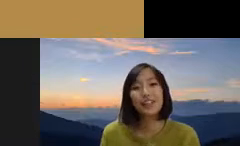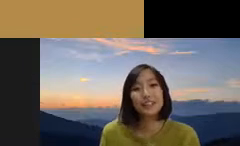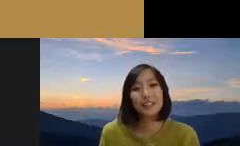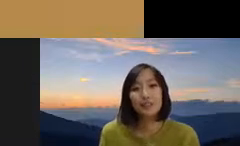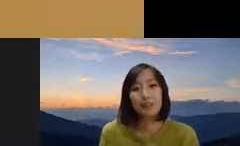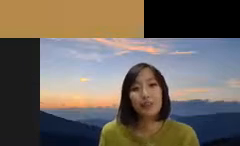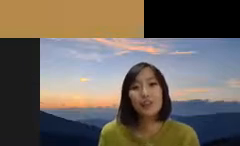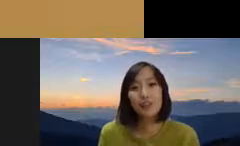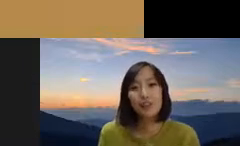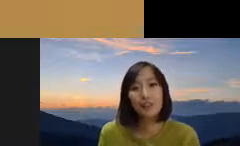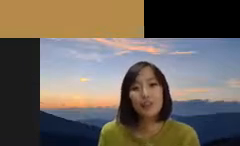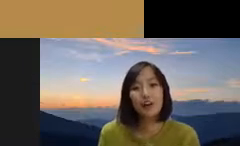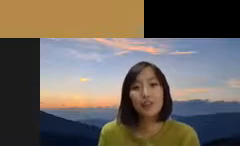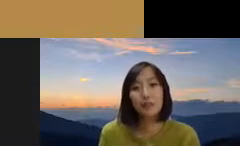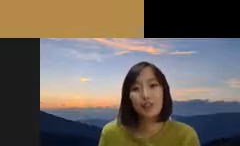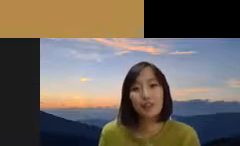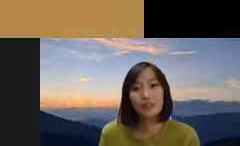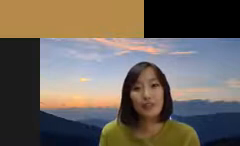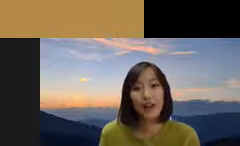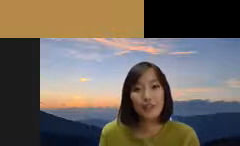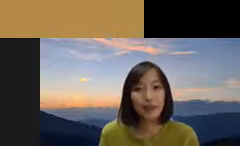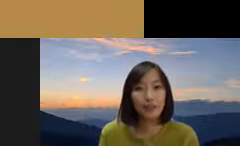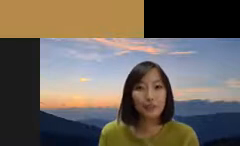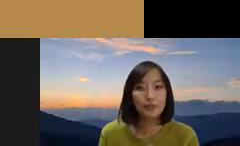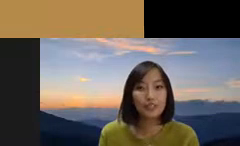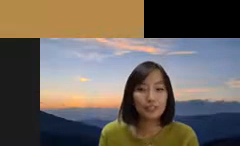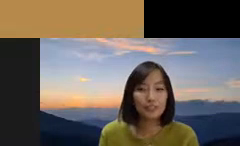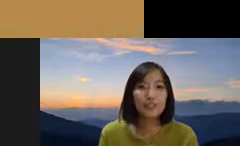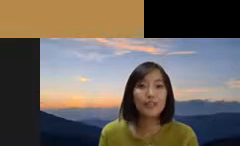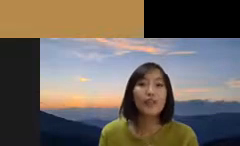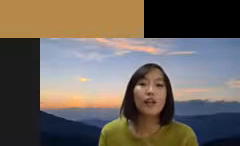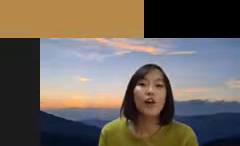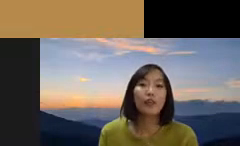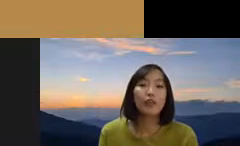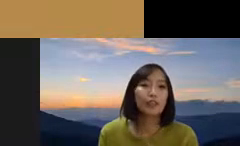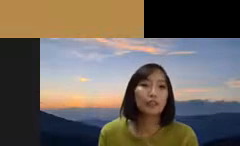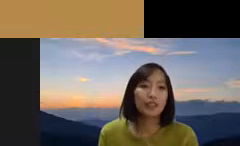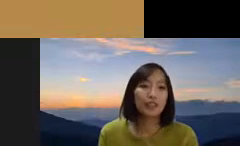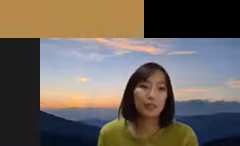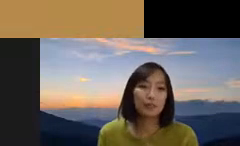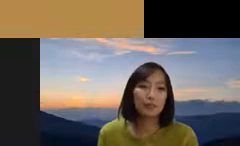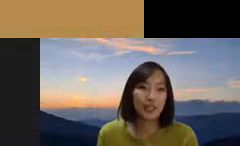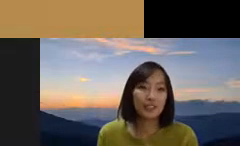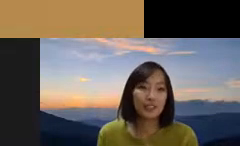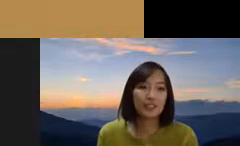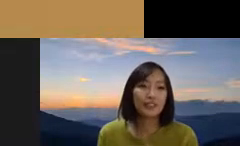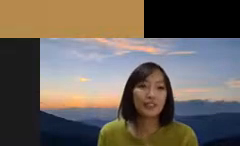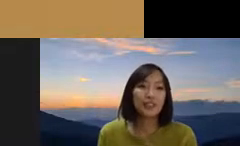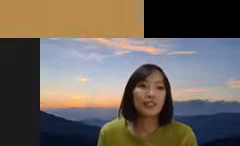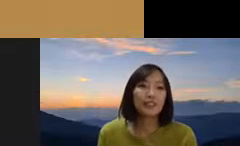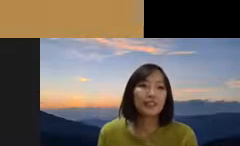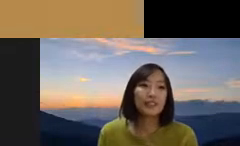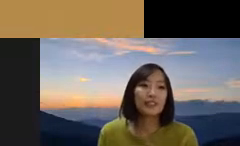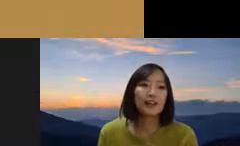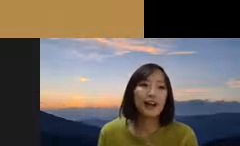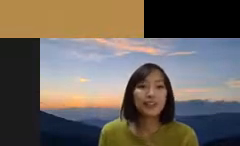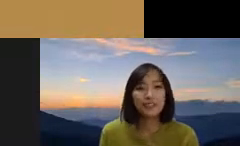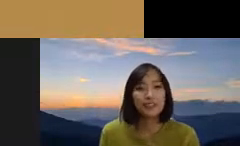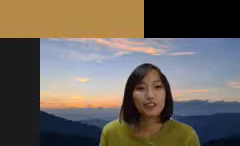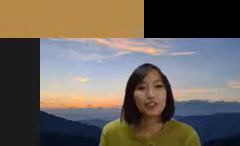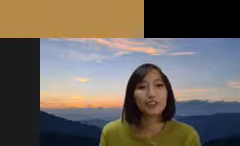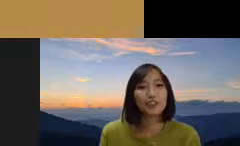Accessibility. This is as part of the series of webinars of high-impact common services for the business operation strategy.